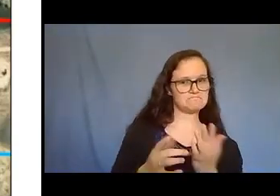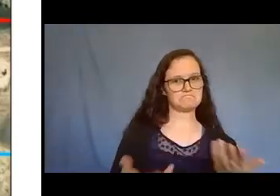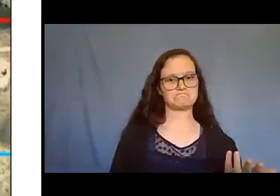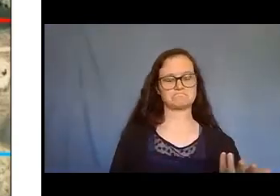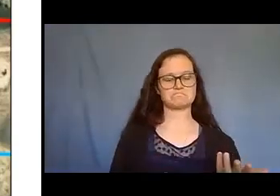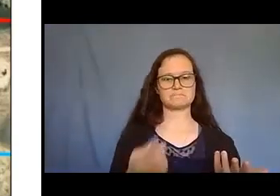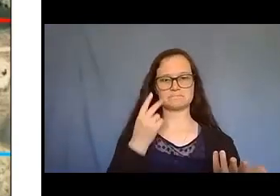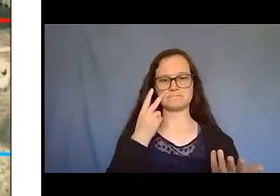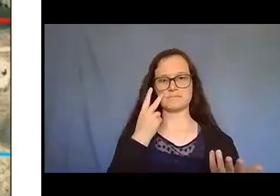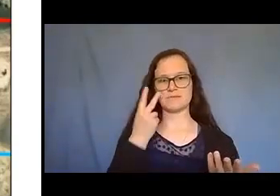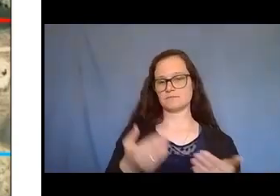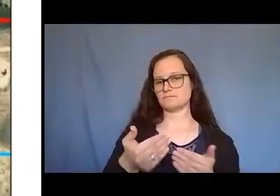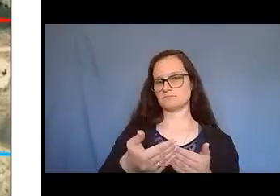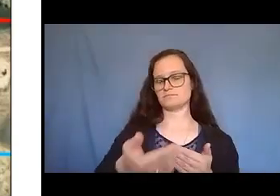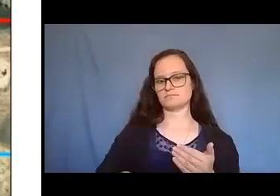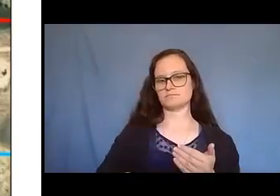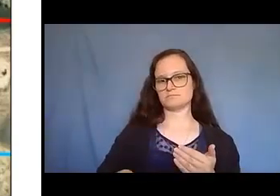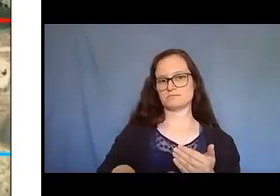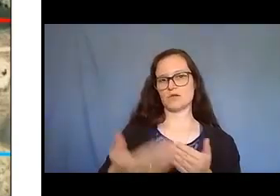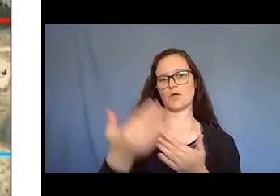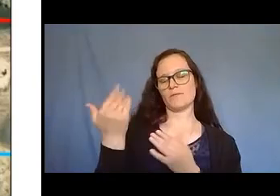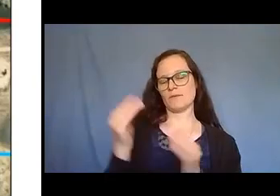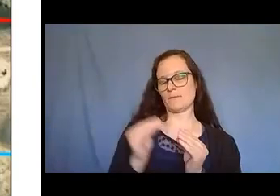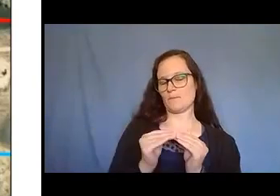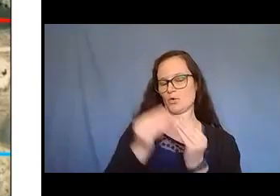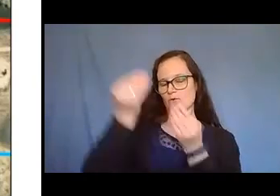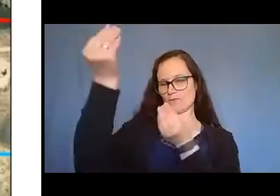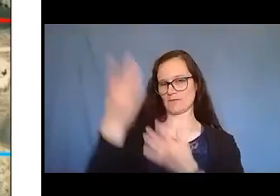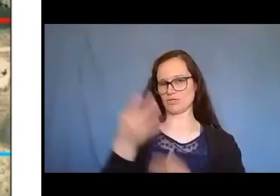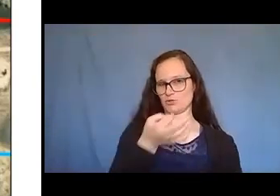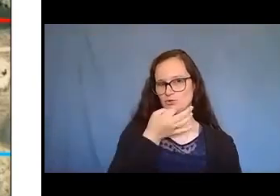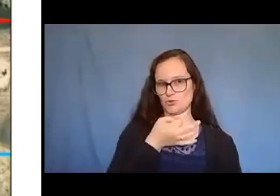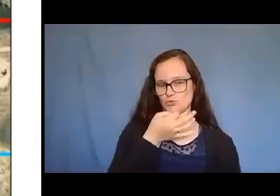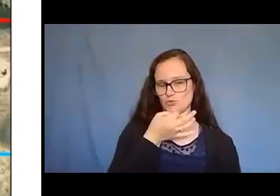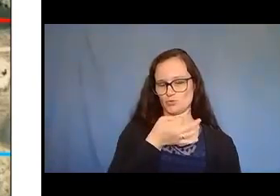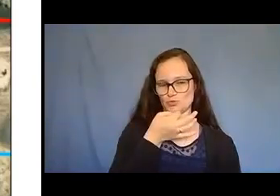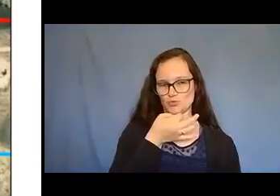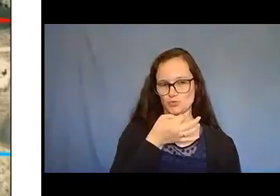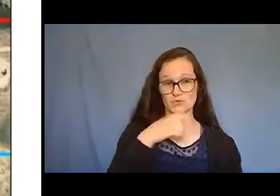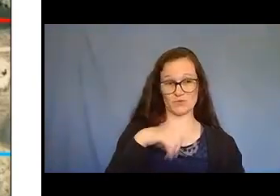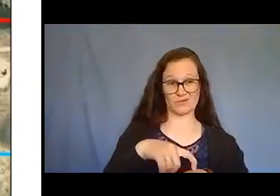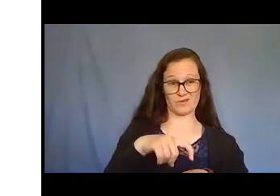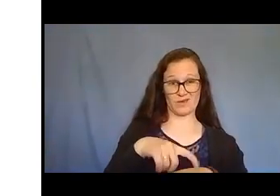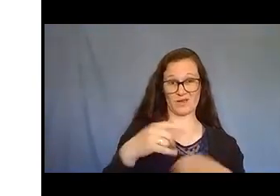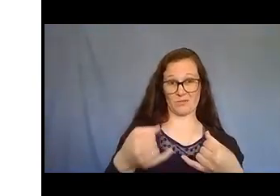moving forward, we'll hope to have more information on that. So our timeline for the project,